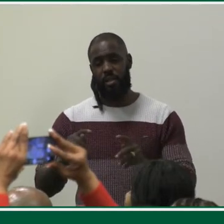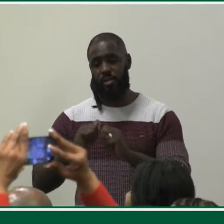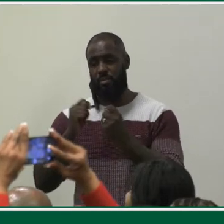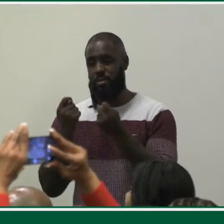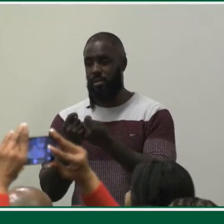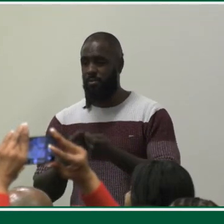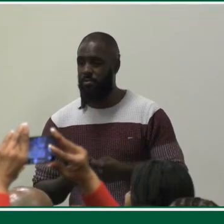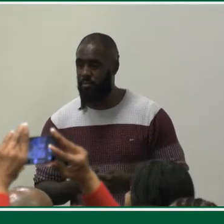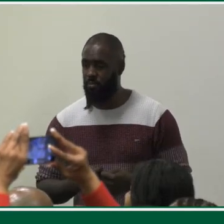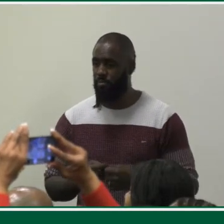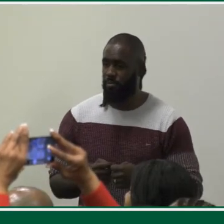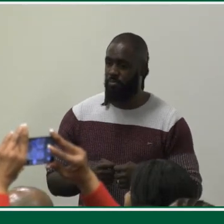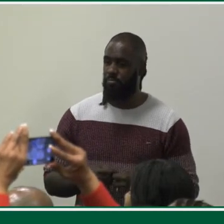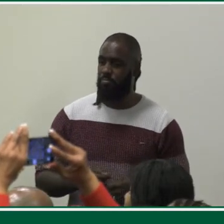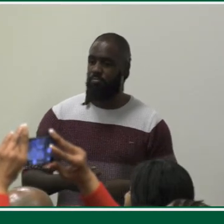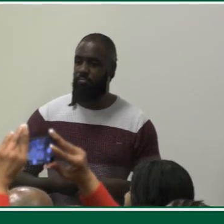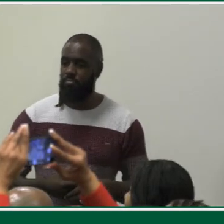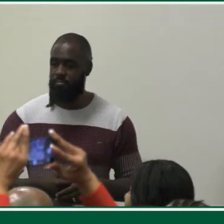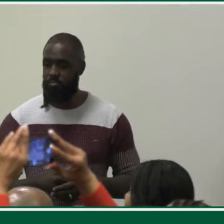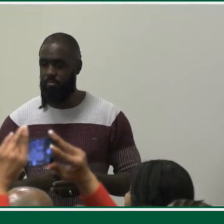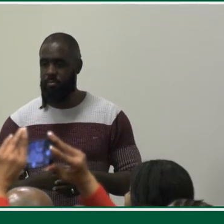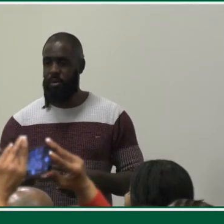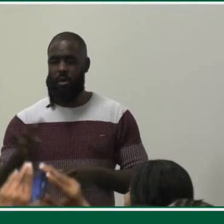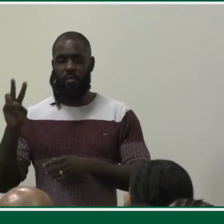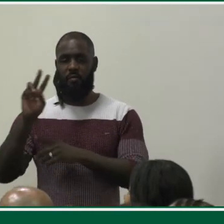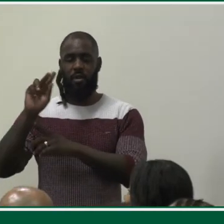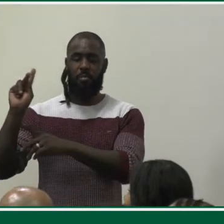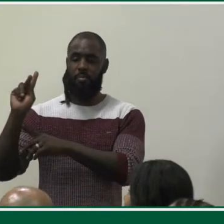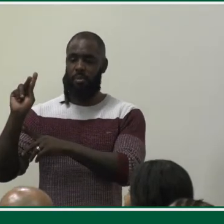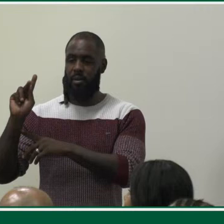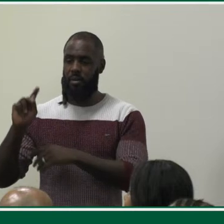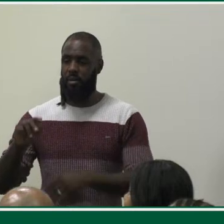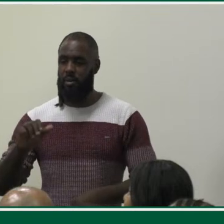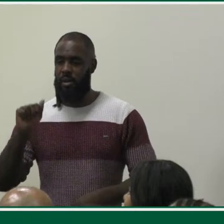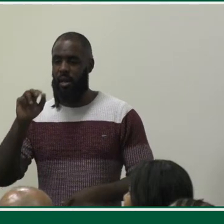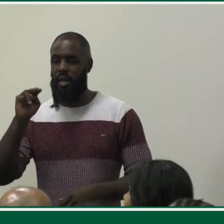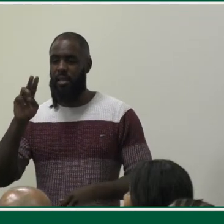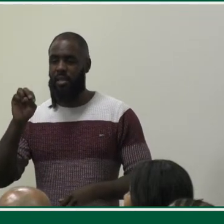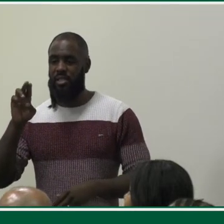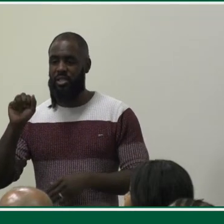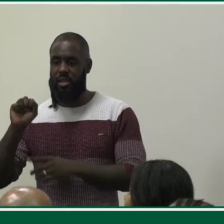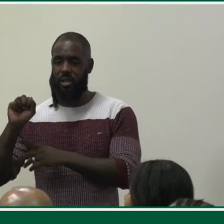see. You already met our Vice President for Student Affairs, Anisha Mitchell.